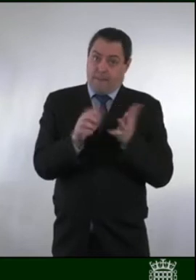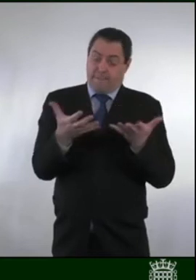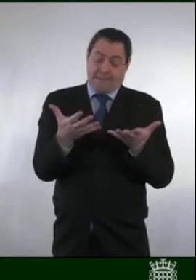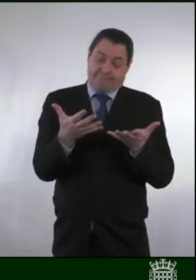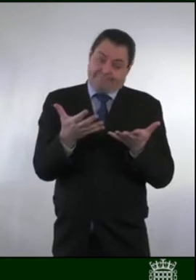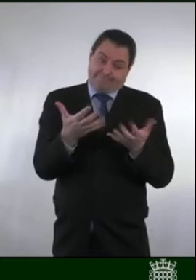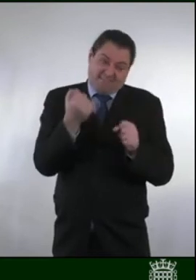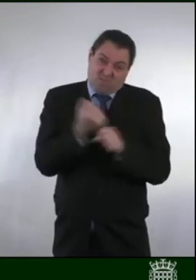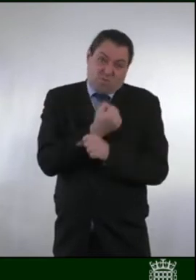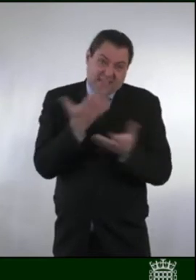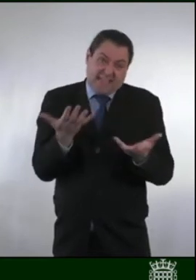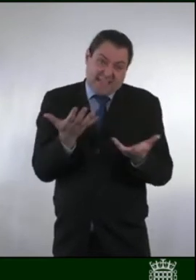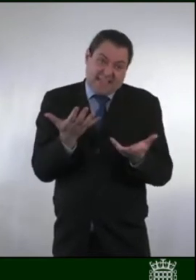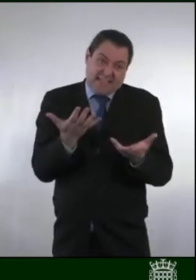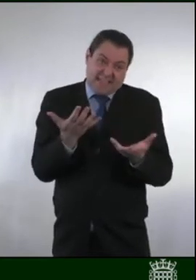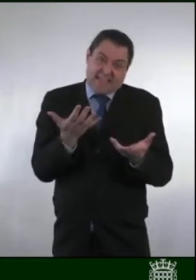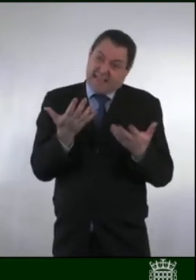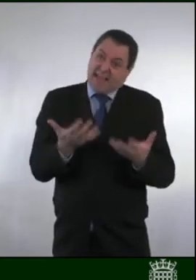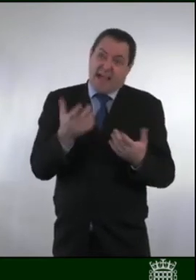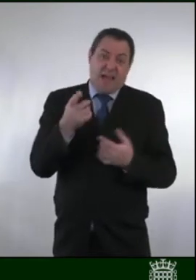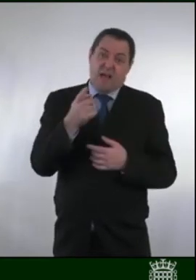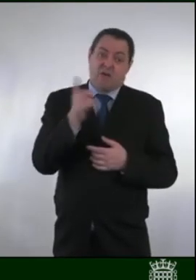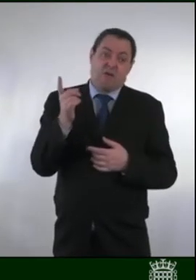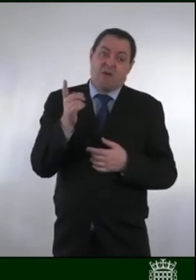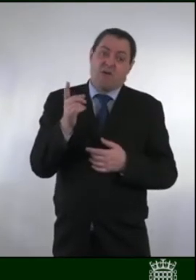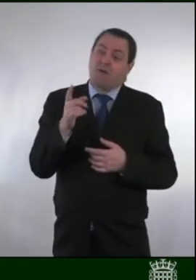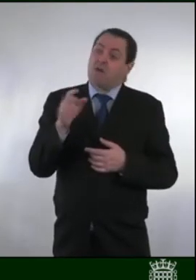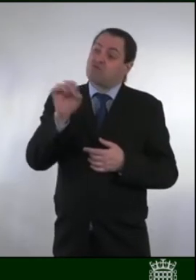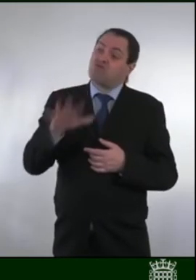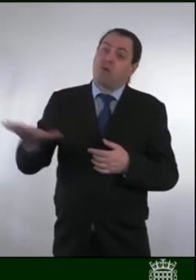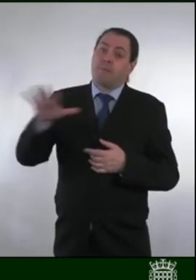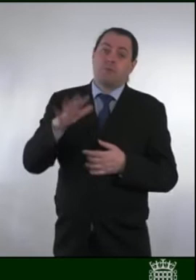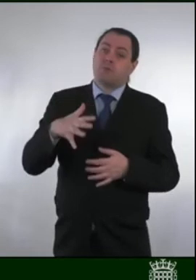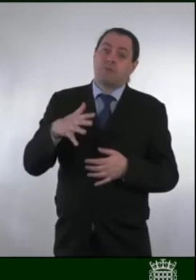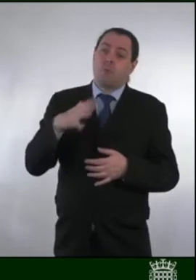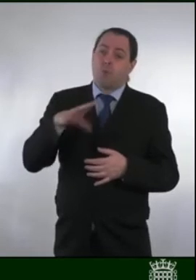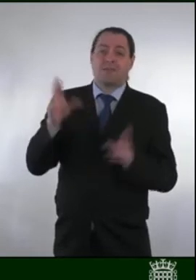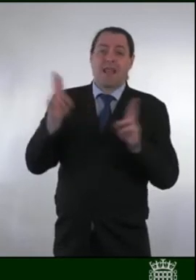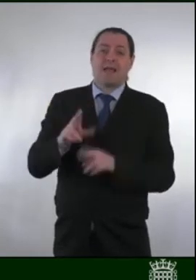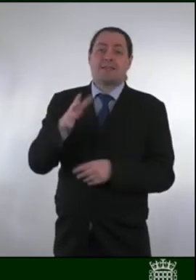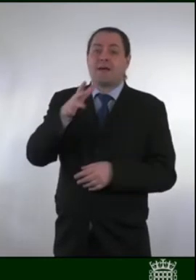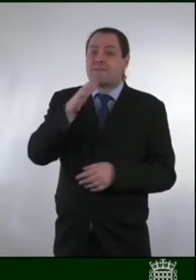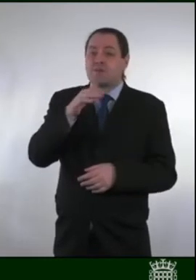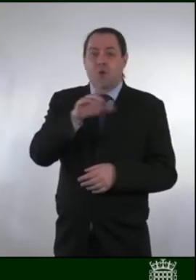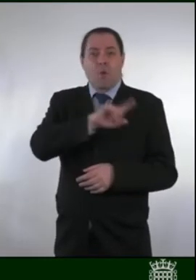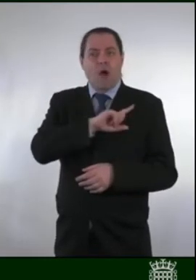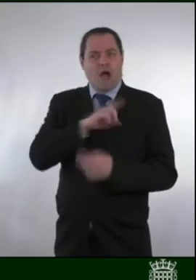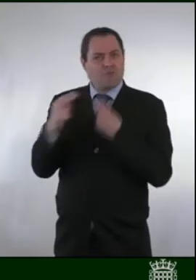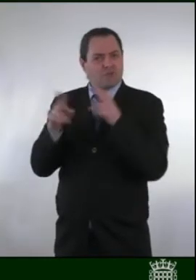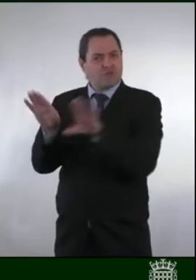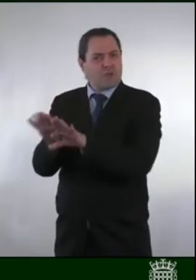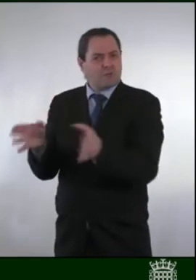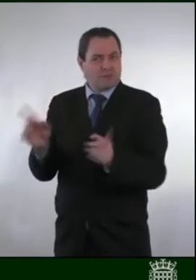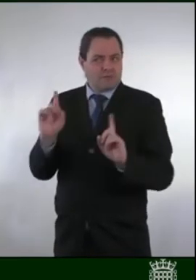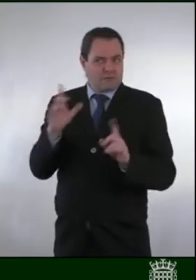alas, there is a decline in appetite for fish in continental markets just because most of the restaurants, as he knows, are shut. But the reality